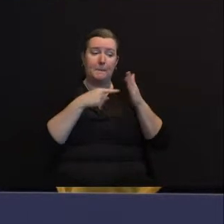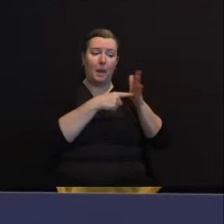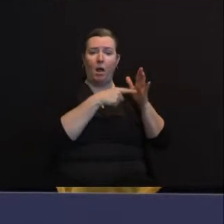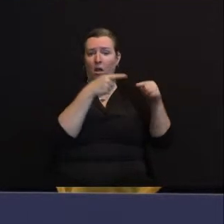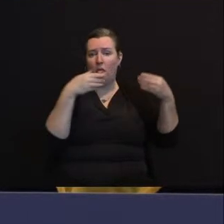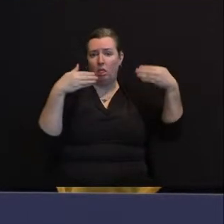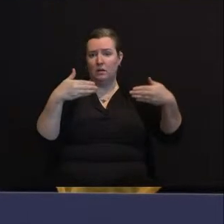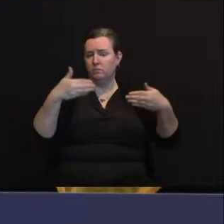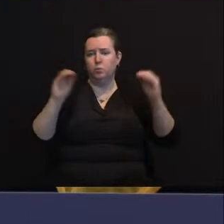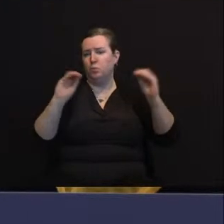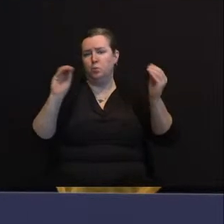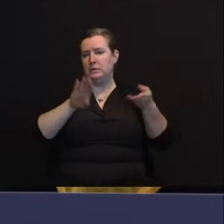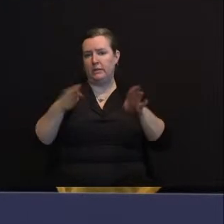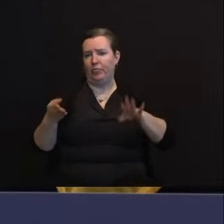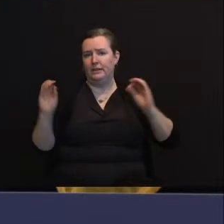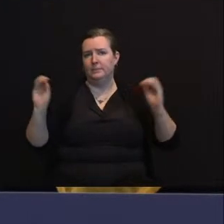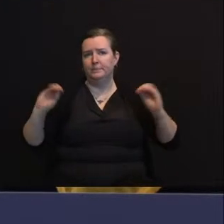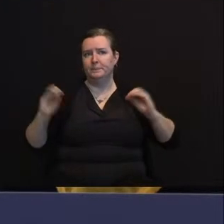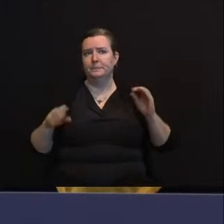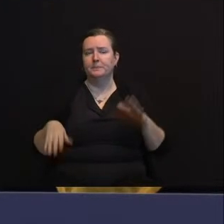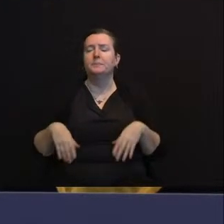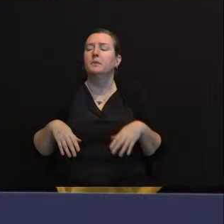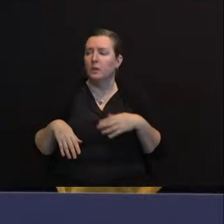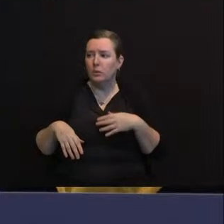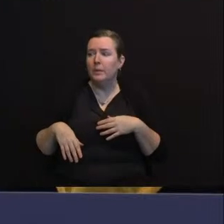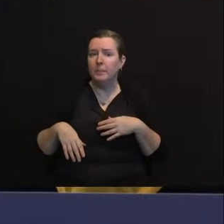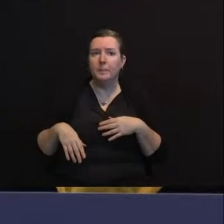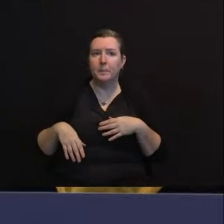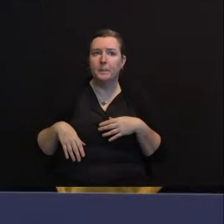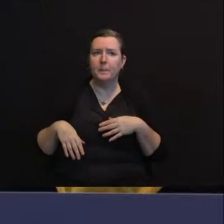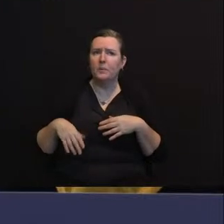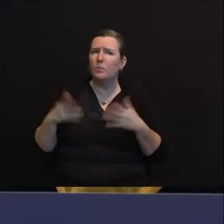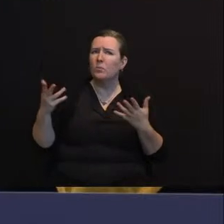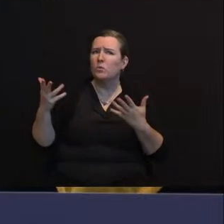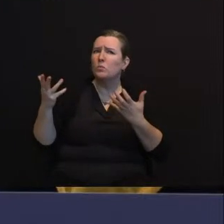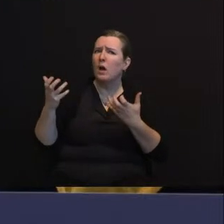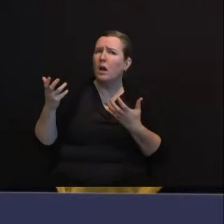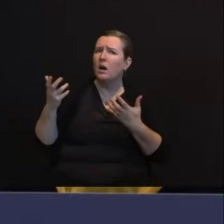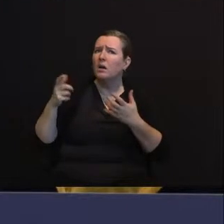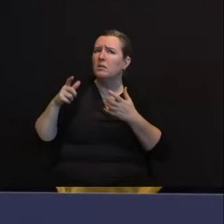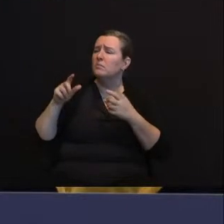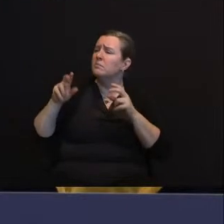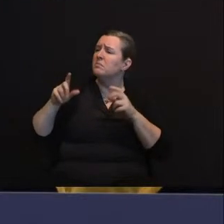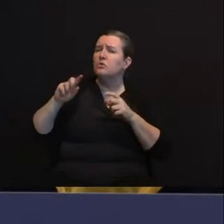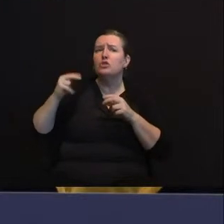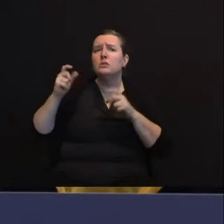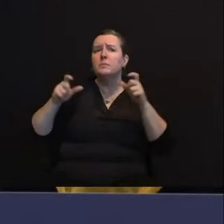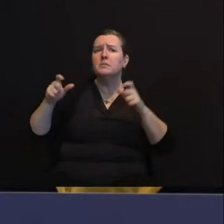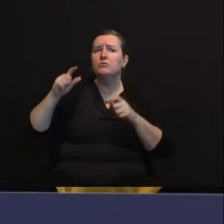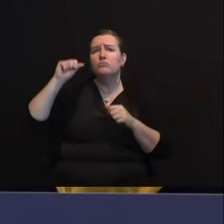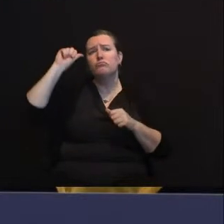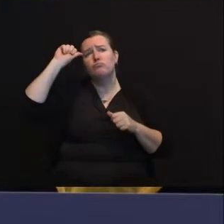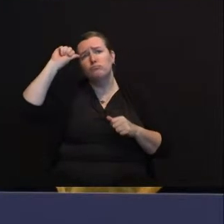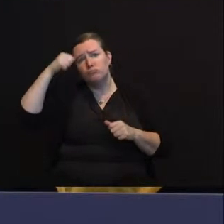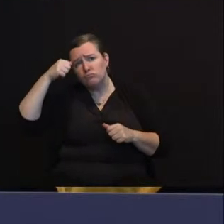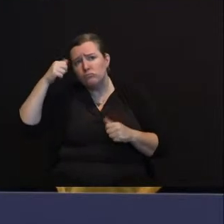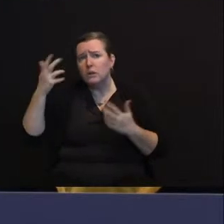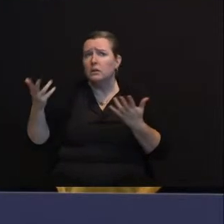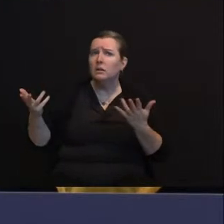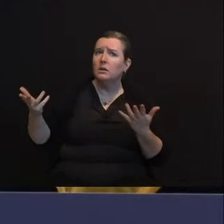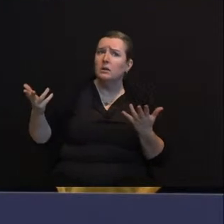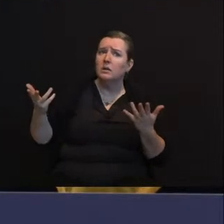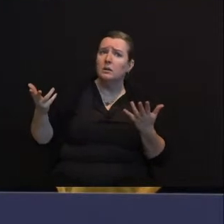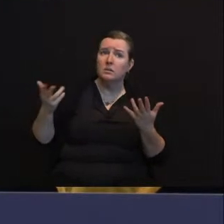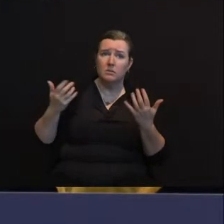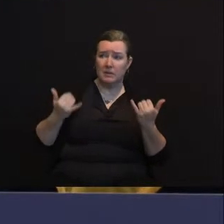In plain language, what do we want folks to do? New Jersey residents to keep in mind? And we're at sort of like, it seems like a turning point